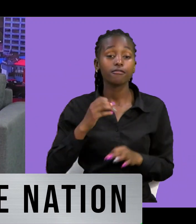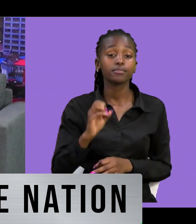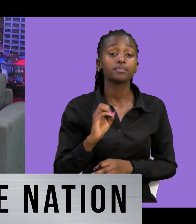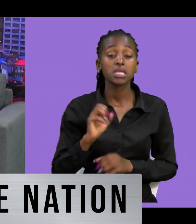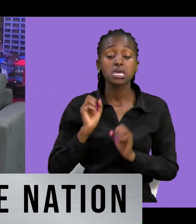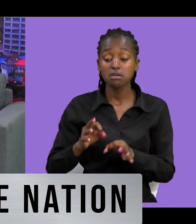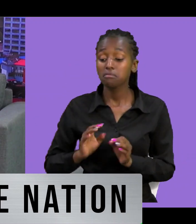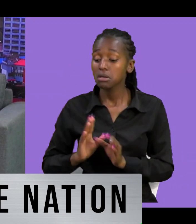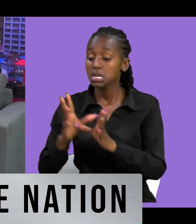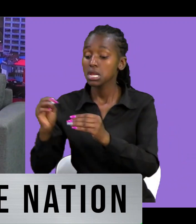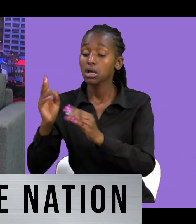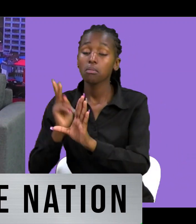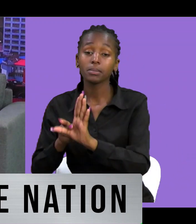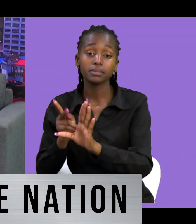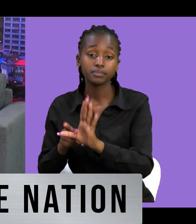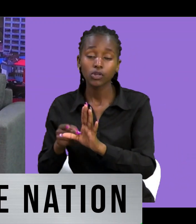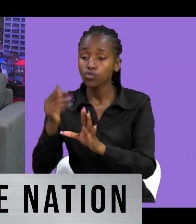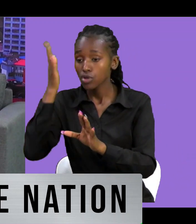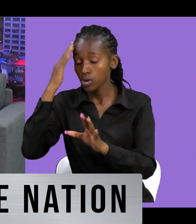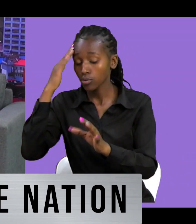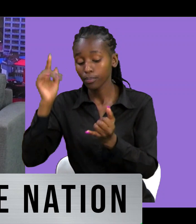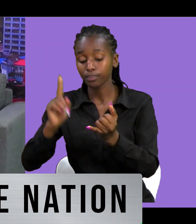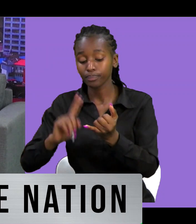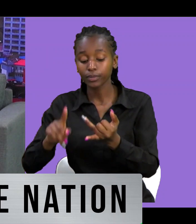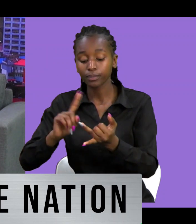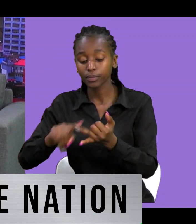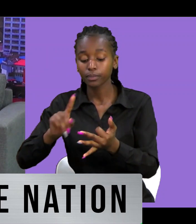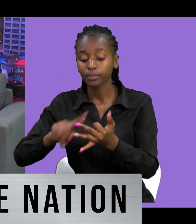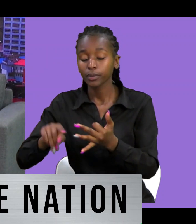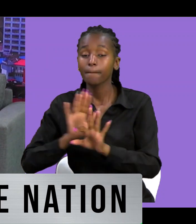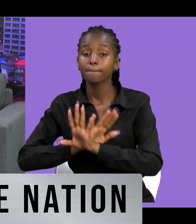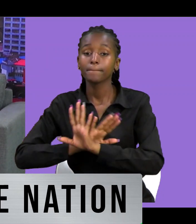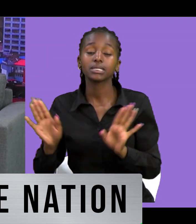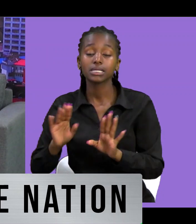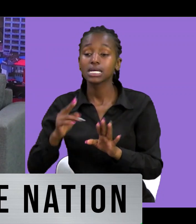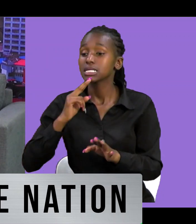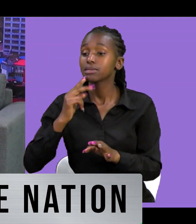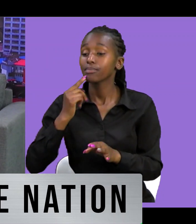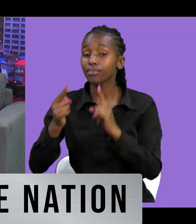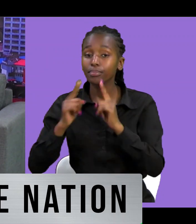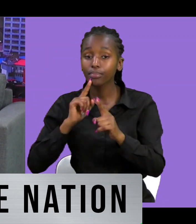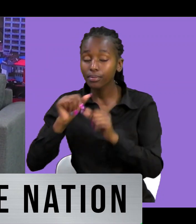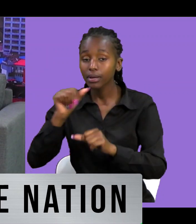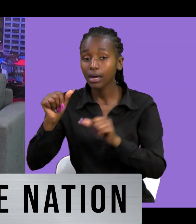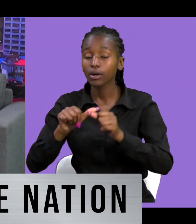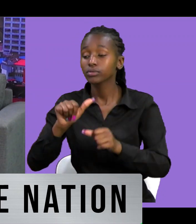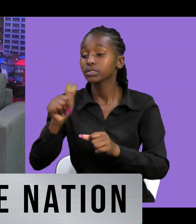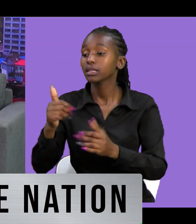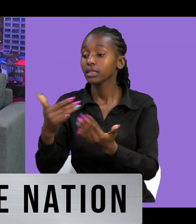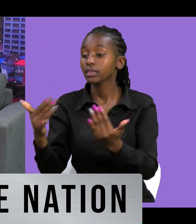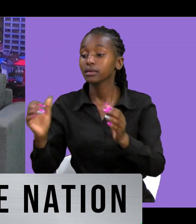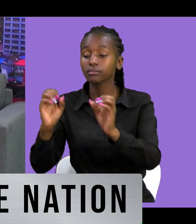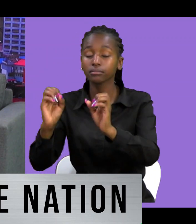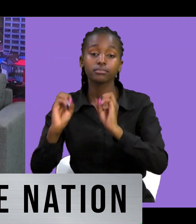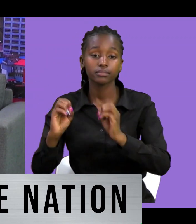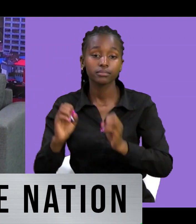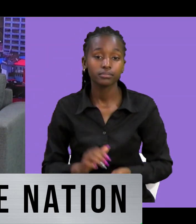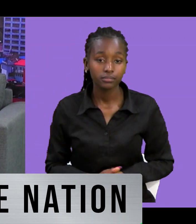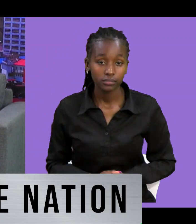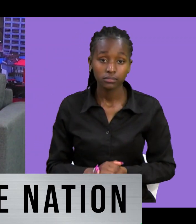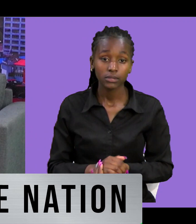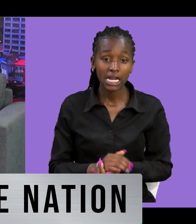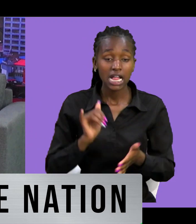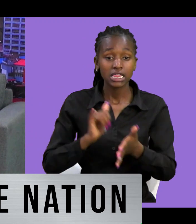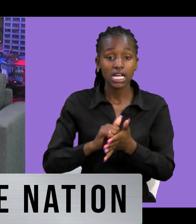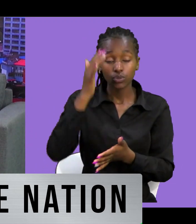is exactly what I'll go and say. So that's why now you come, you see, genuine opinions are not considered. All